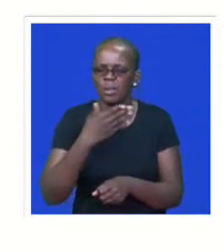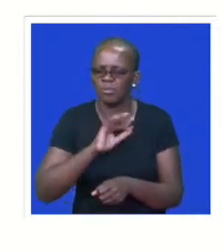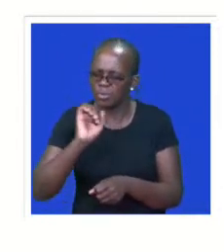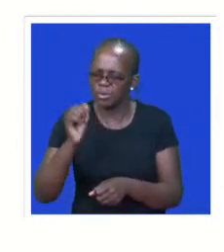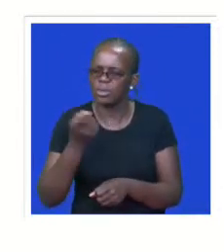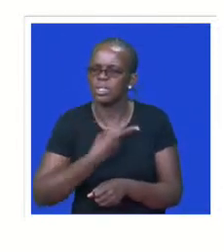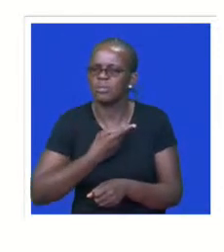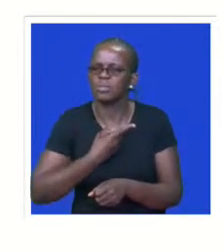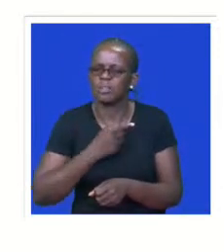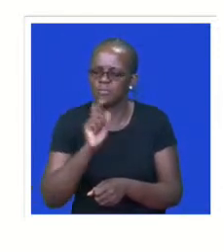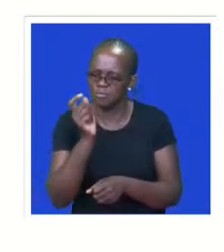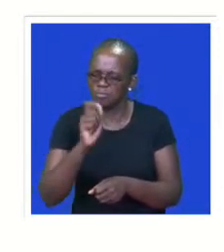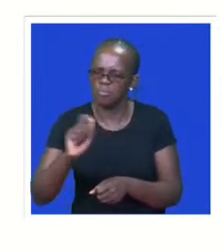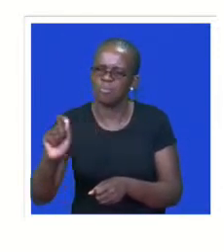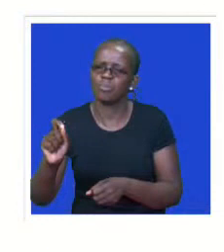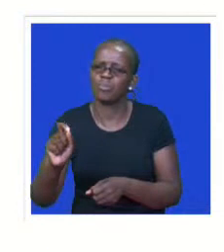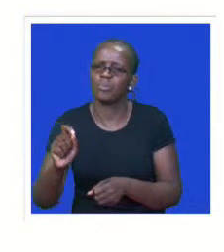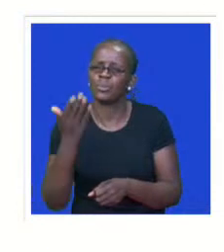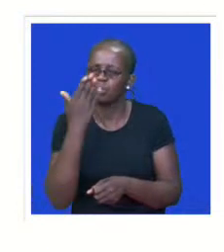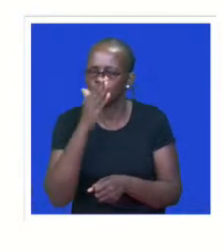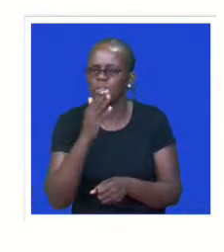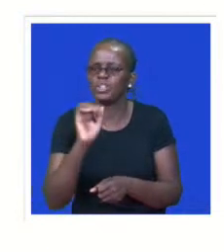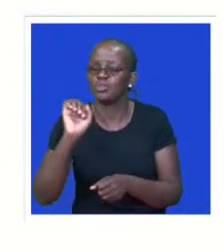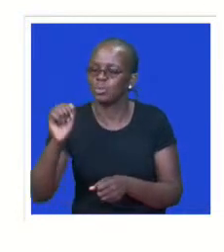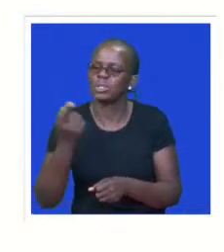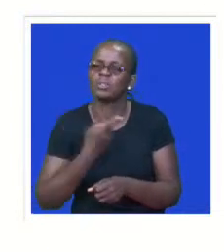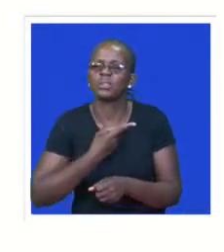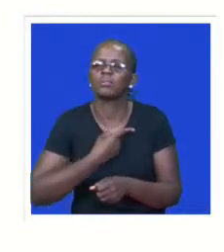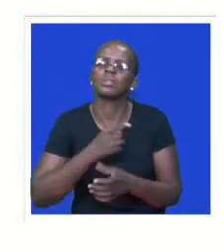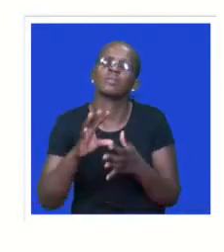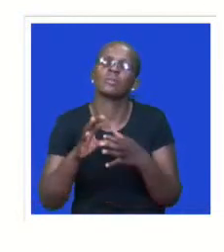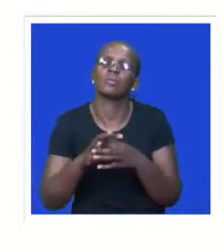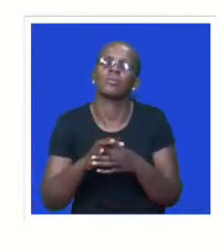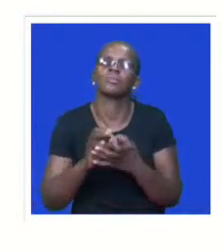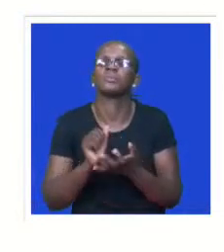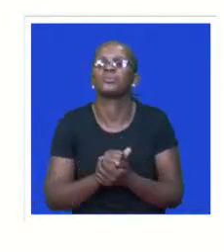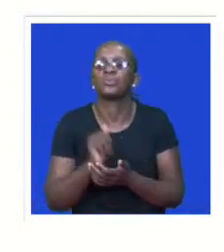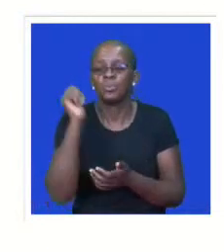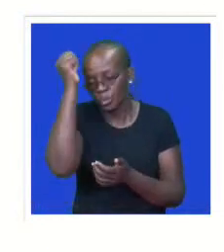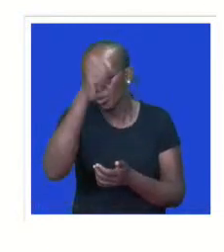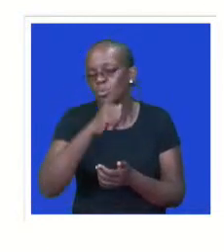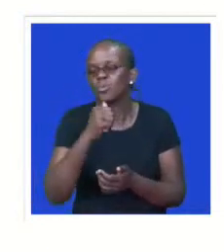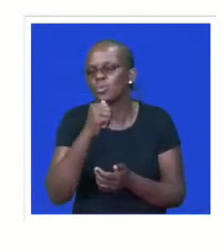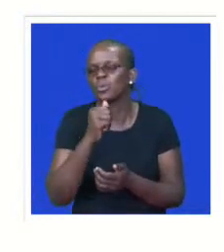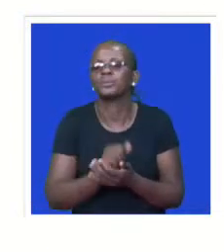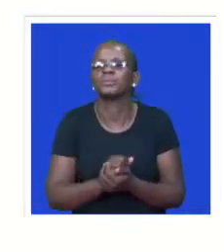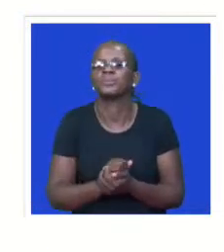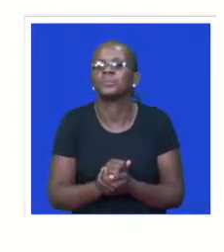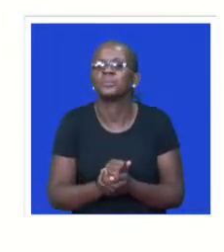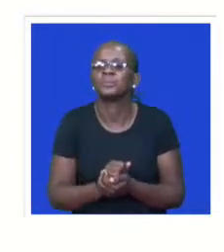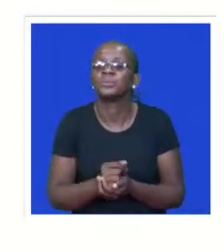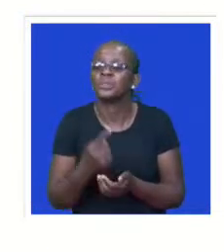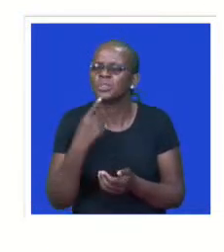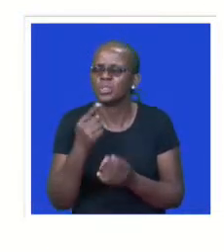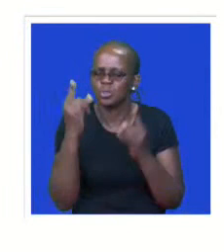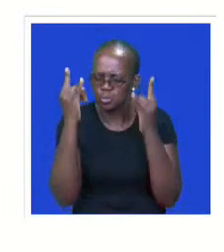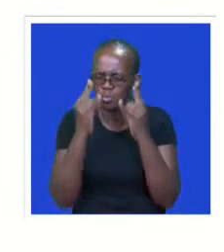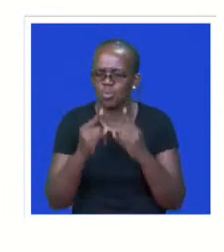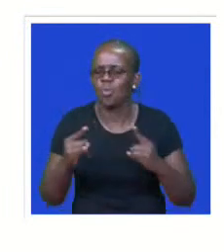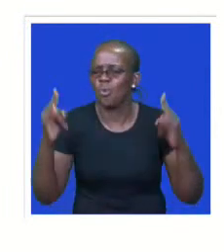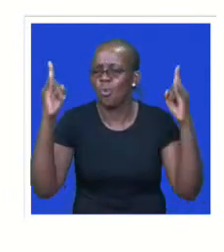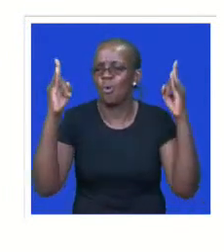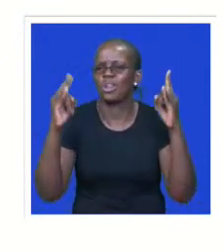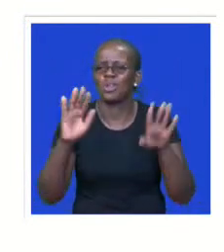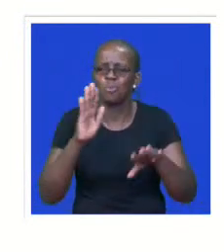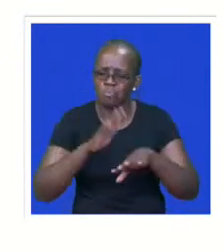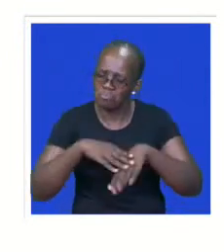can qualify it at home. Let's start with God, dear Lena. We can say that God is holy and pure. You